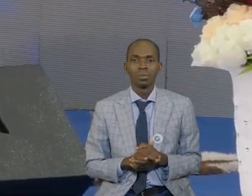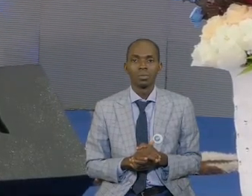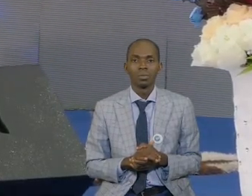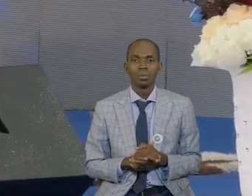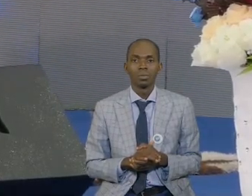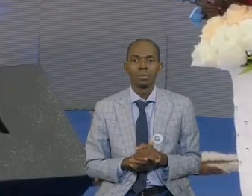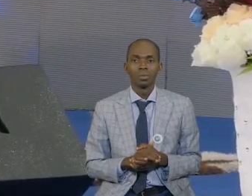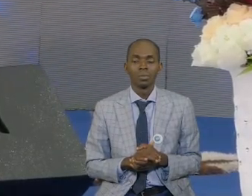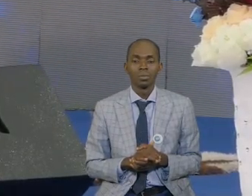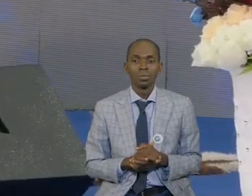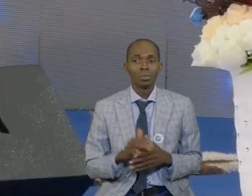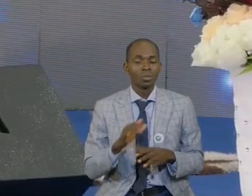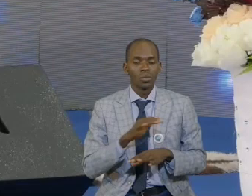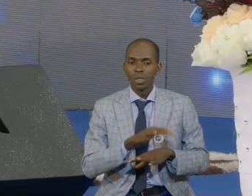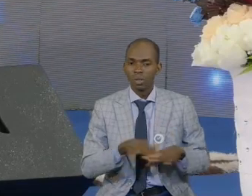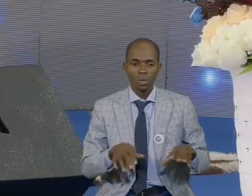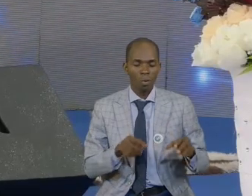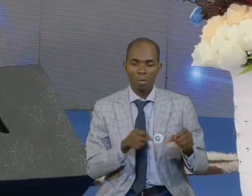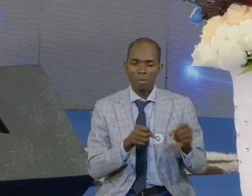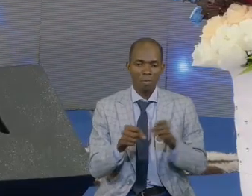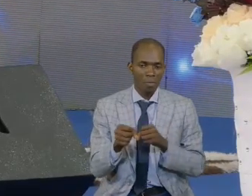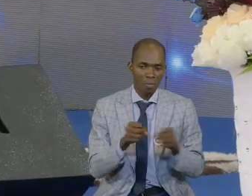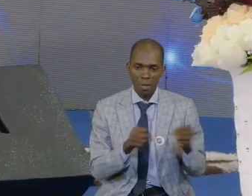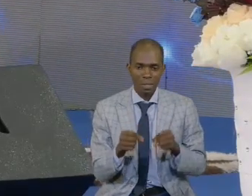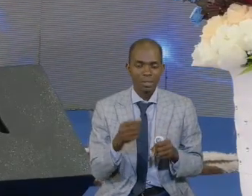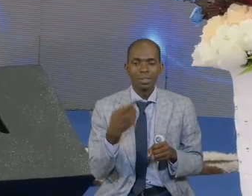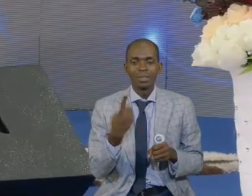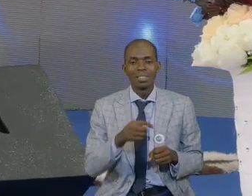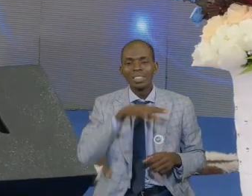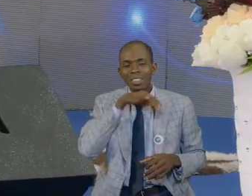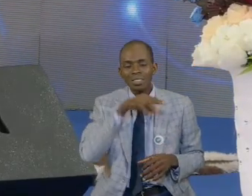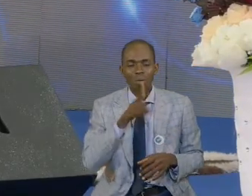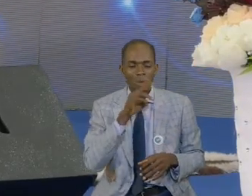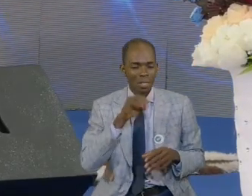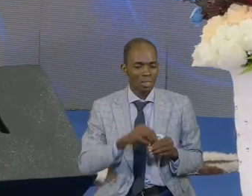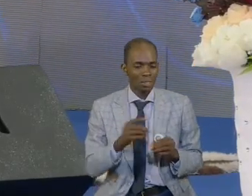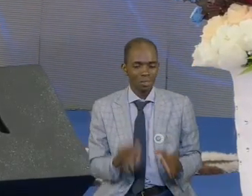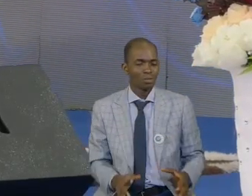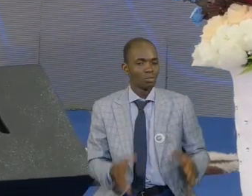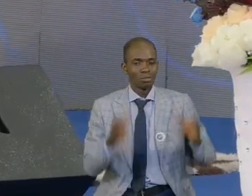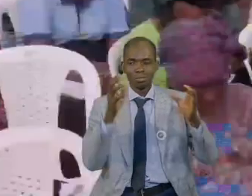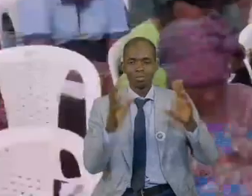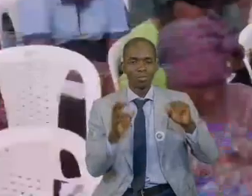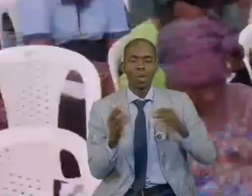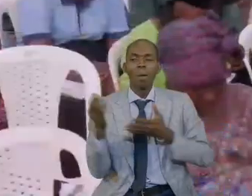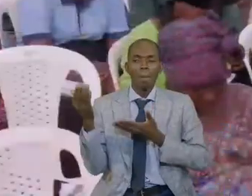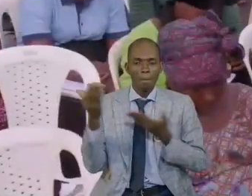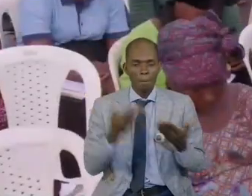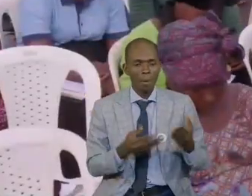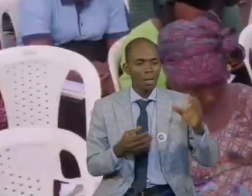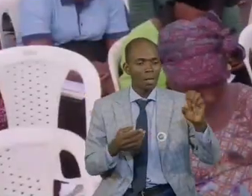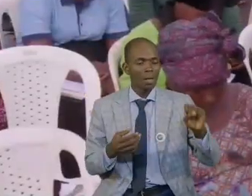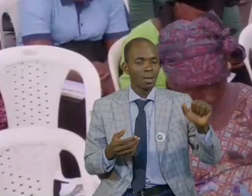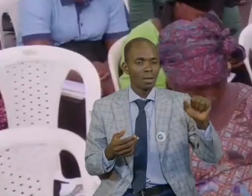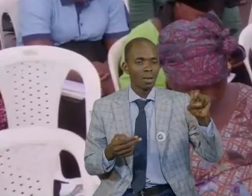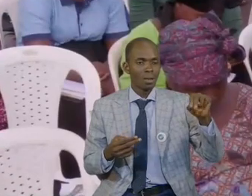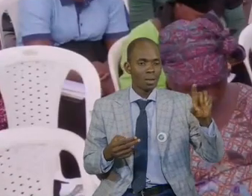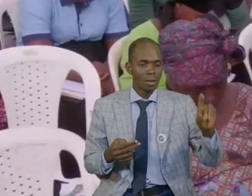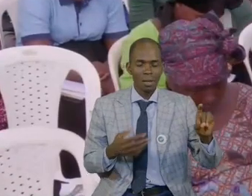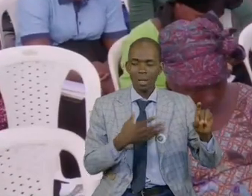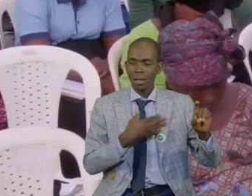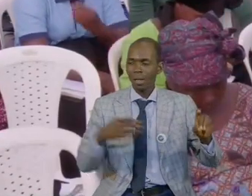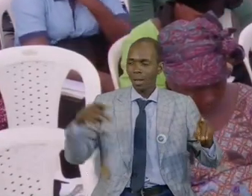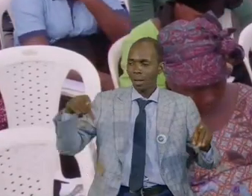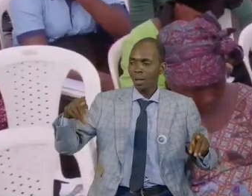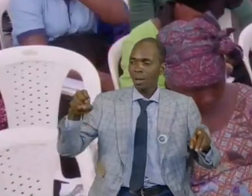Don't fight. Don't fight the dirty water and the drum. Bring in pebbles and bring in sand. That dirty